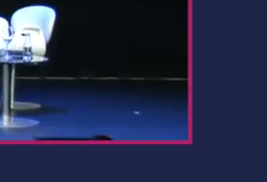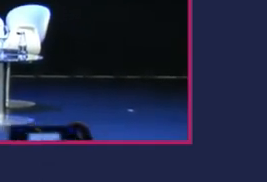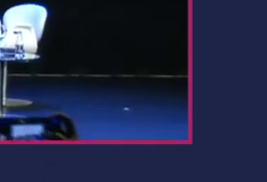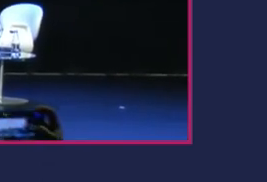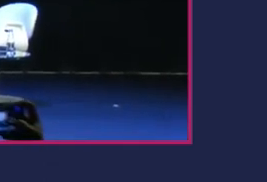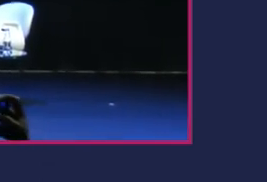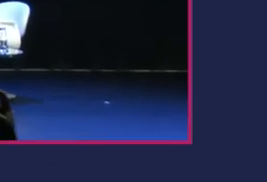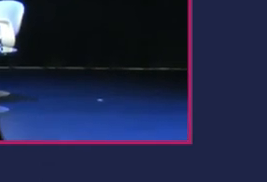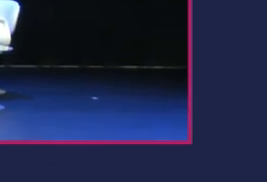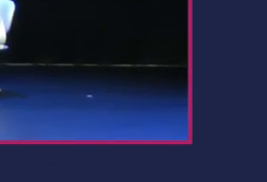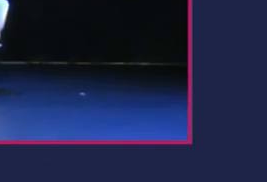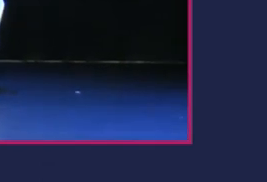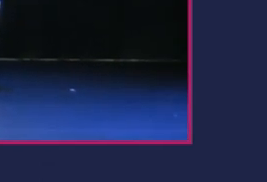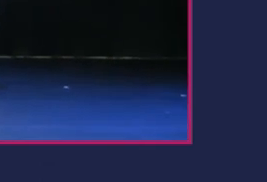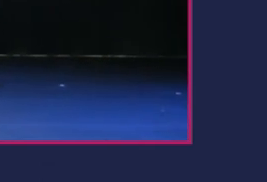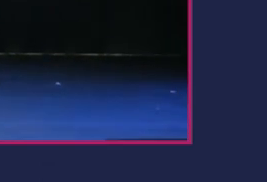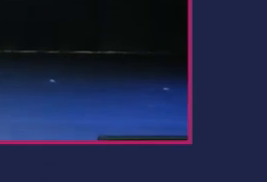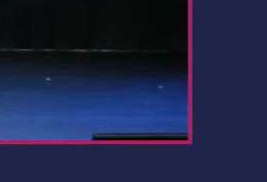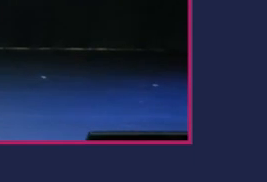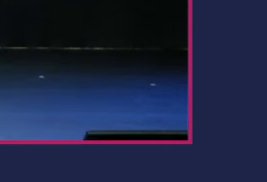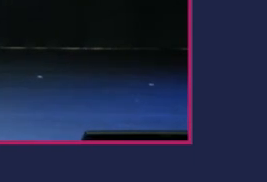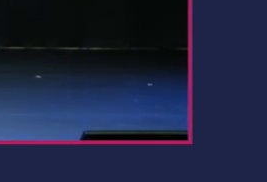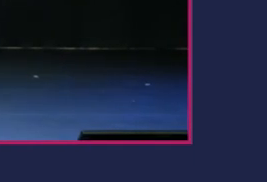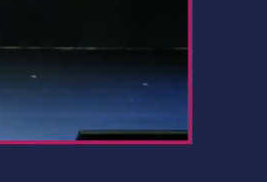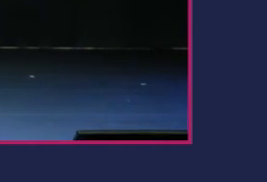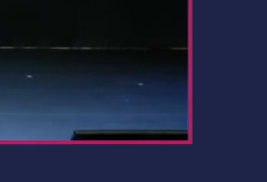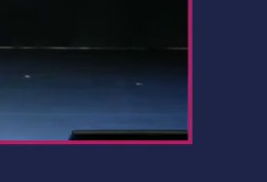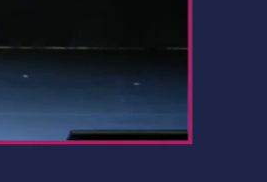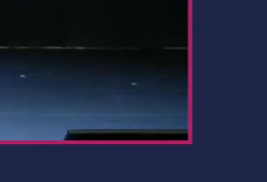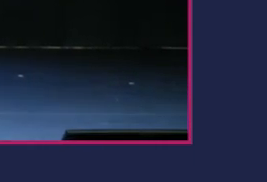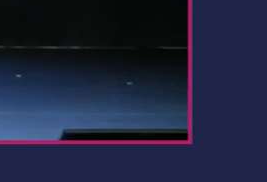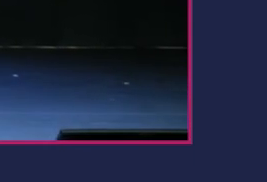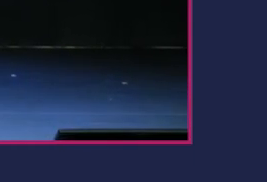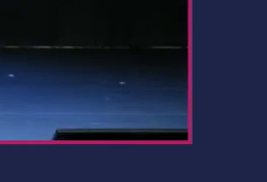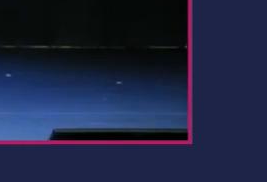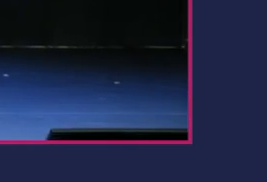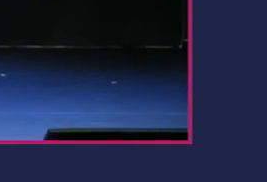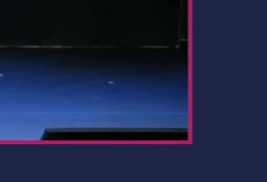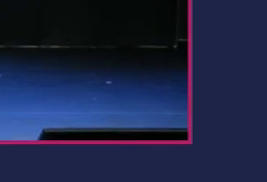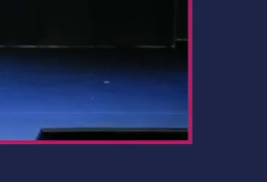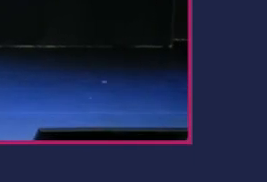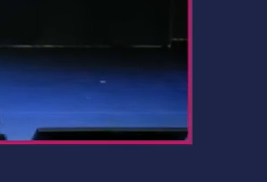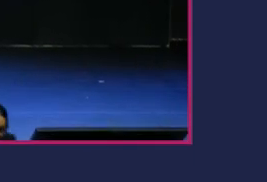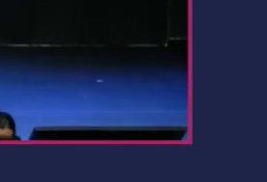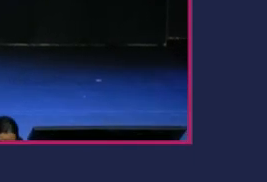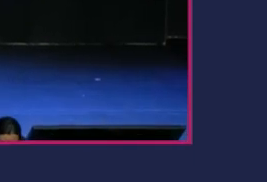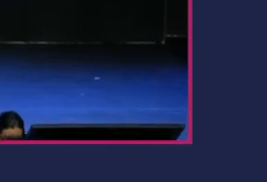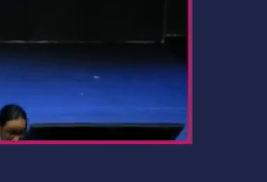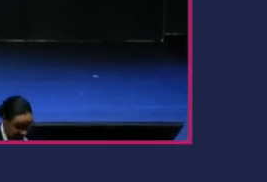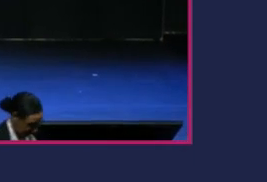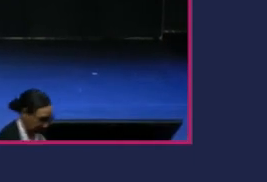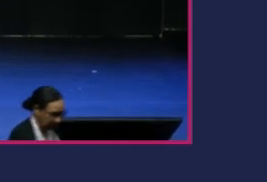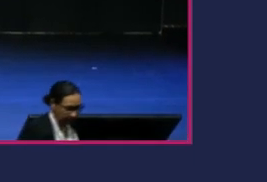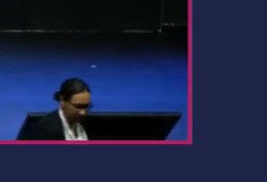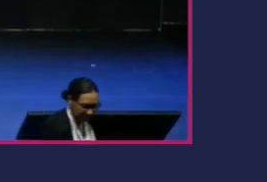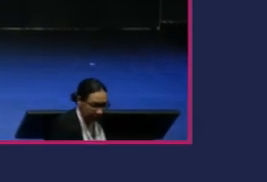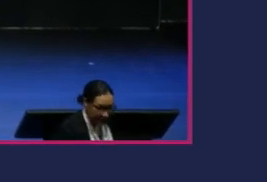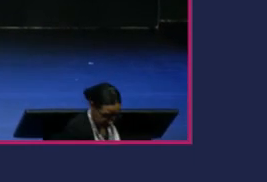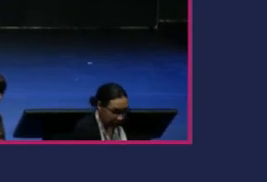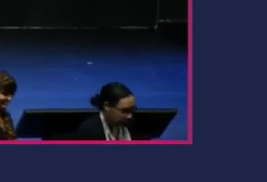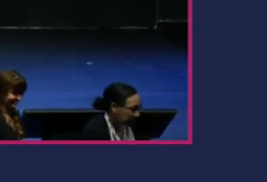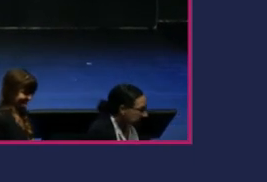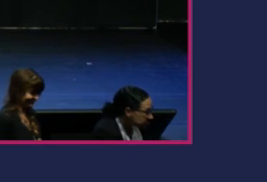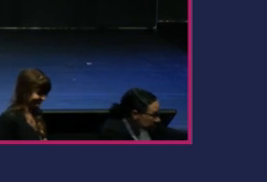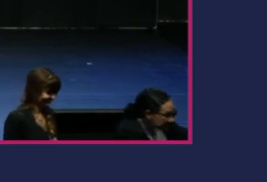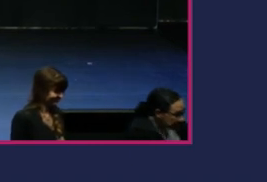Por favor, vamos aqui para frente todos para a gente poder fazer. Please, can you come here to the front so you can take